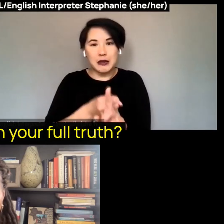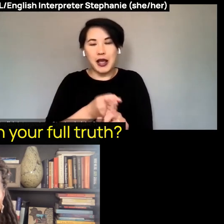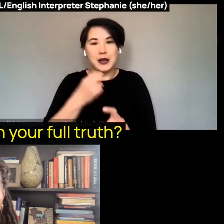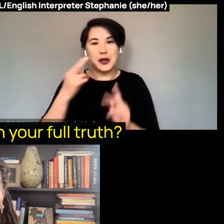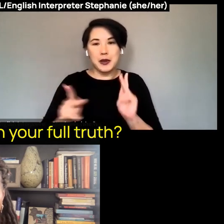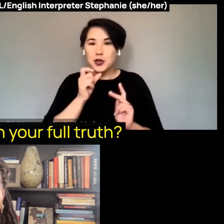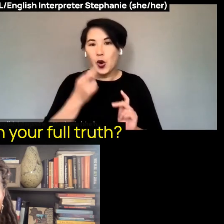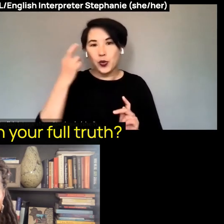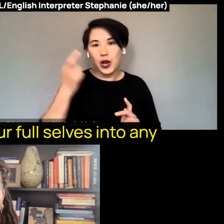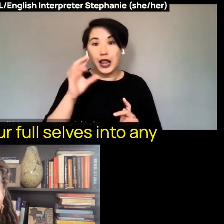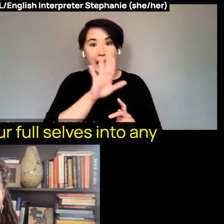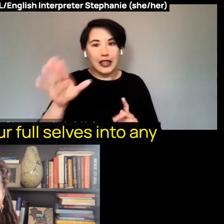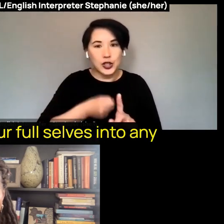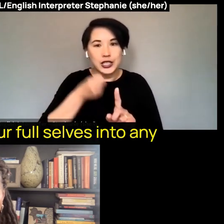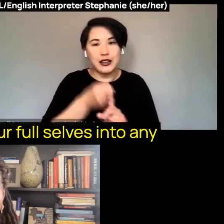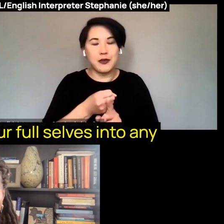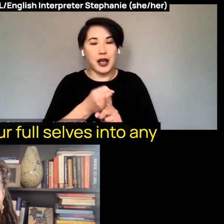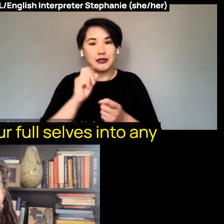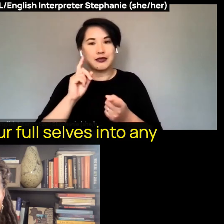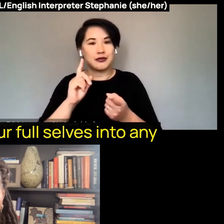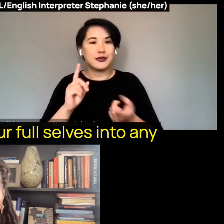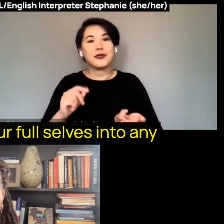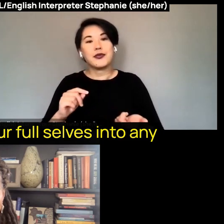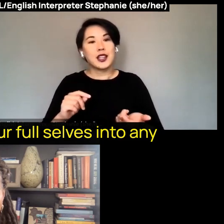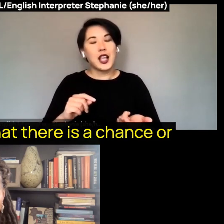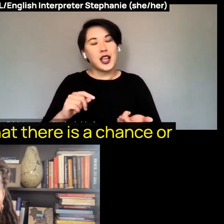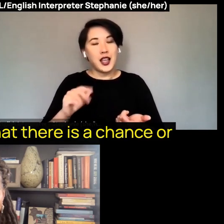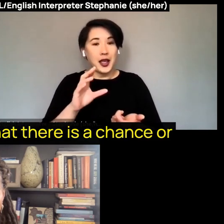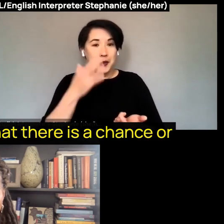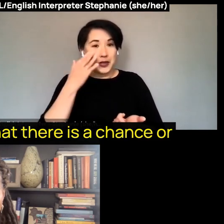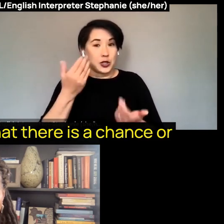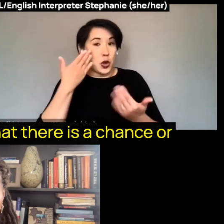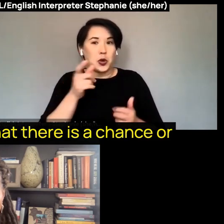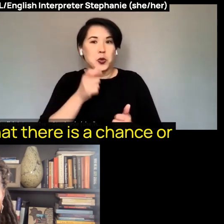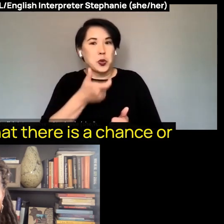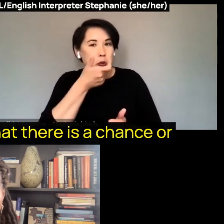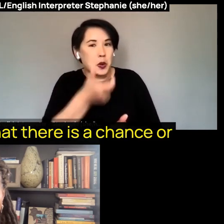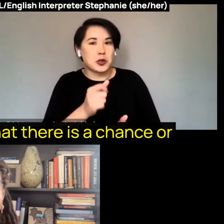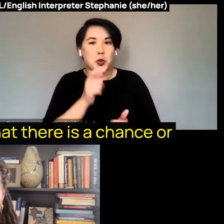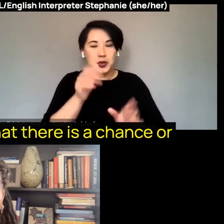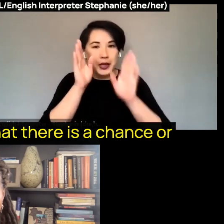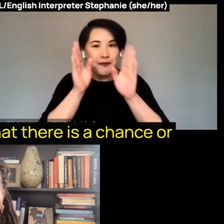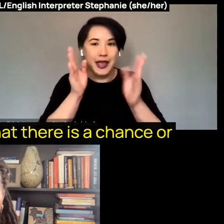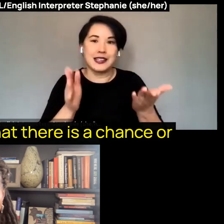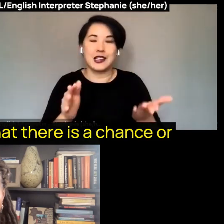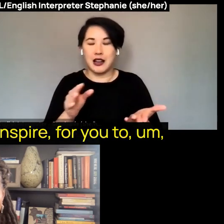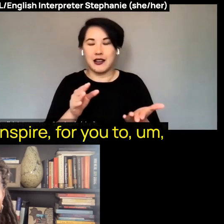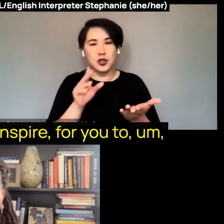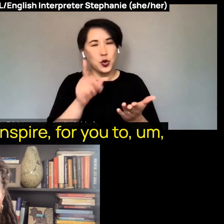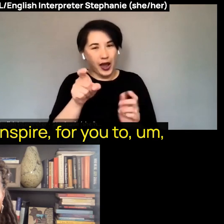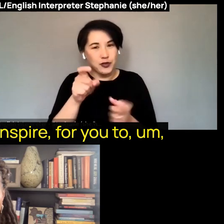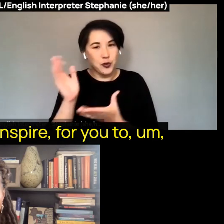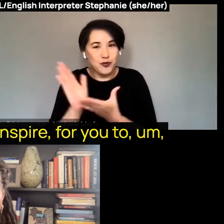how do you live in your full truth? How do you bring your full selves into any space you're in, knowing that there is a chance